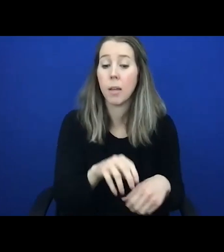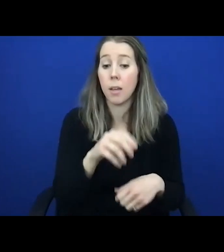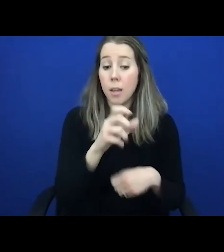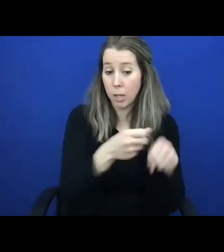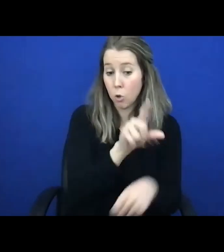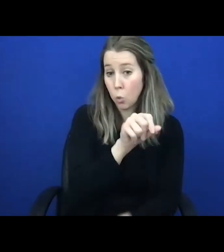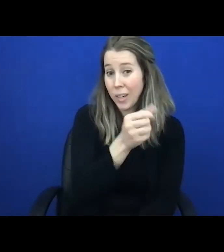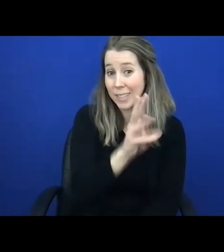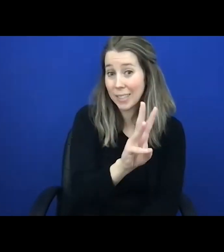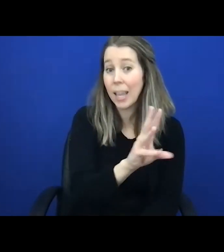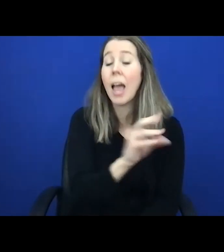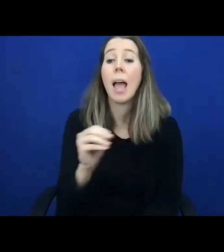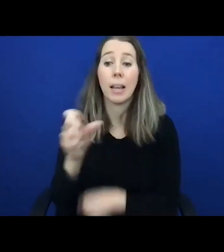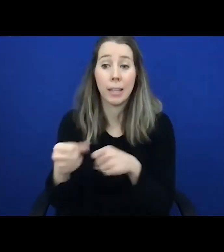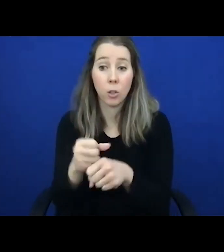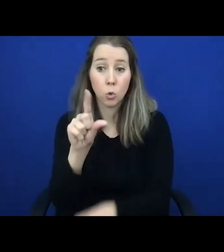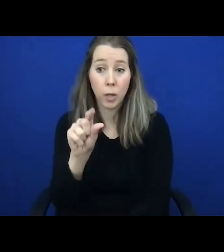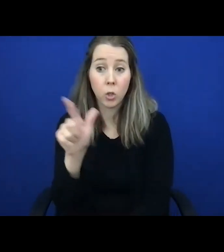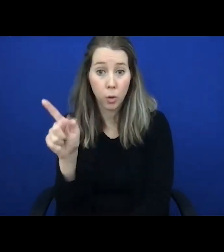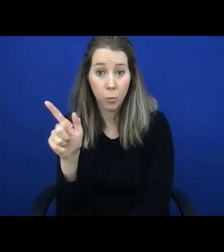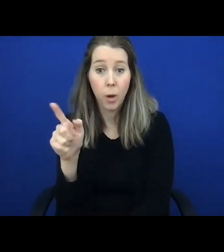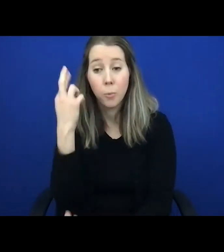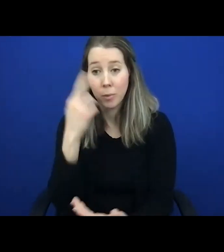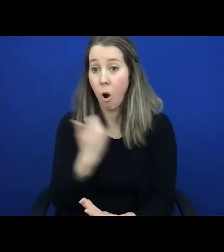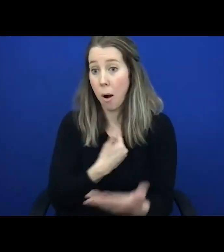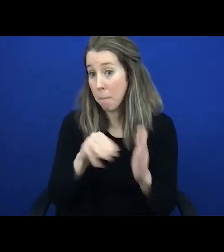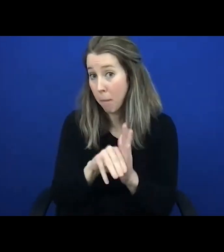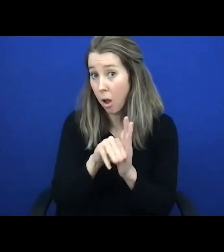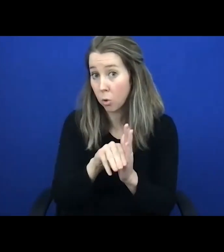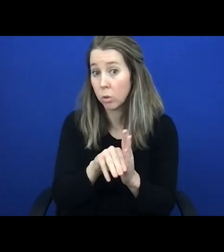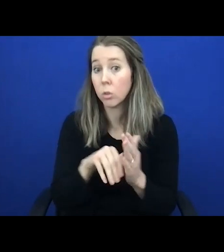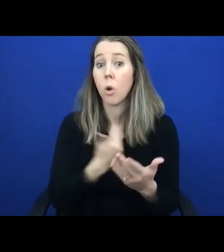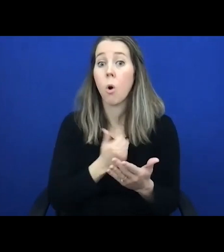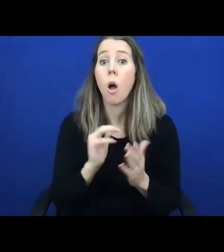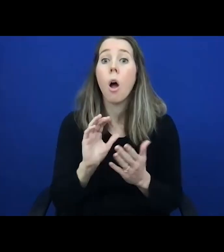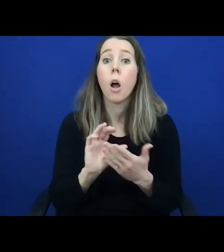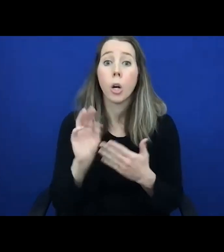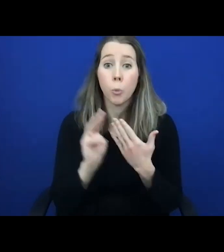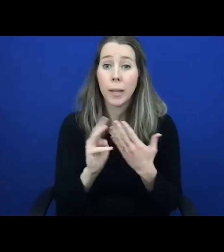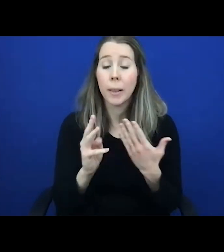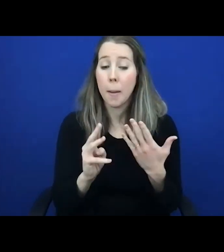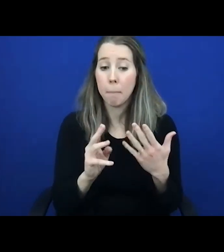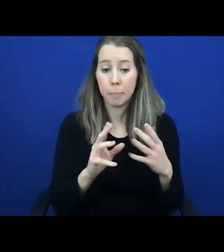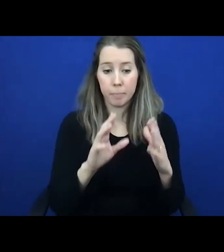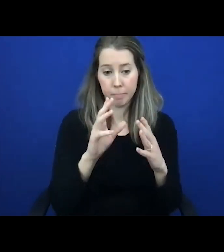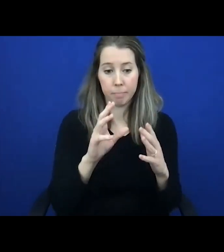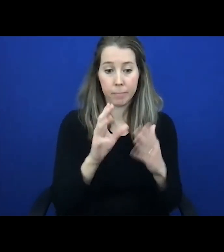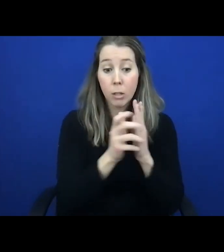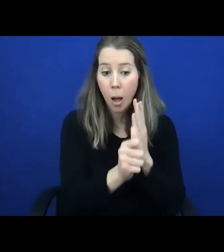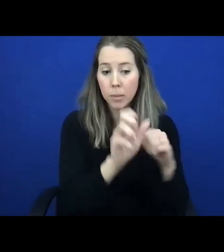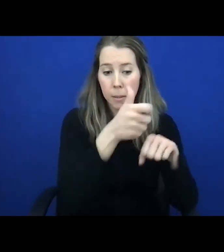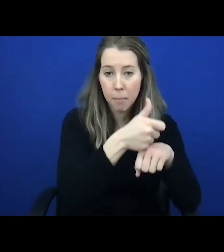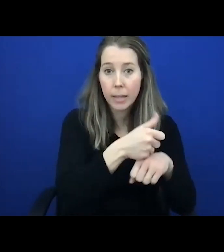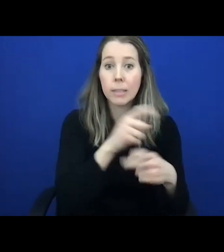2021, because of this model. So our curriculum structure is competency-based. Our